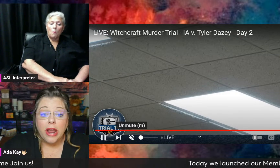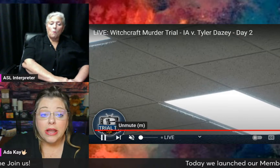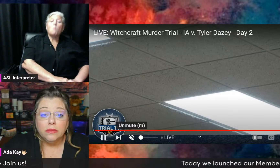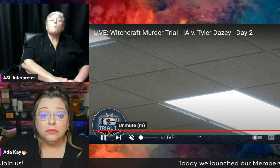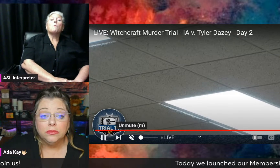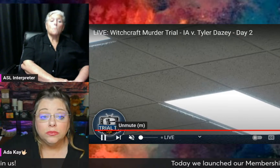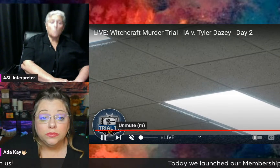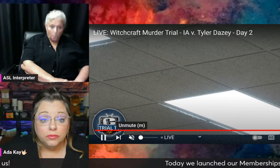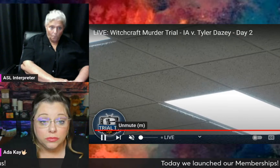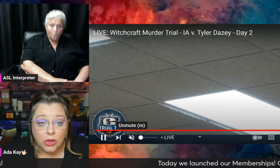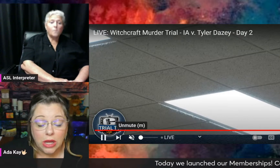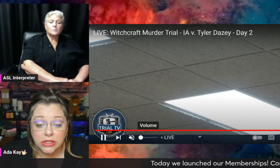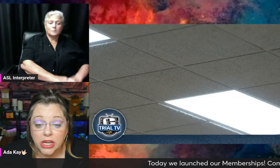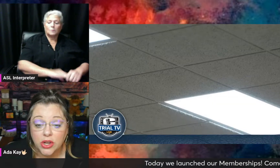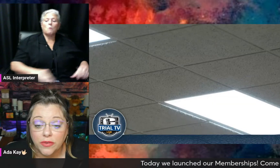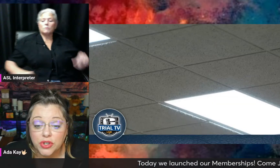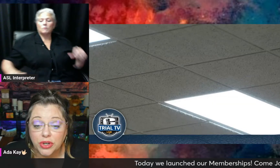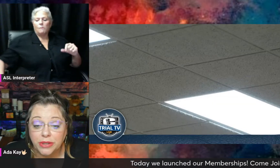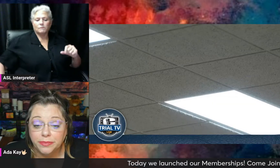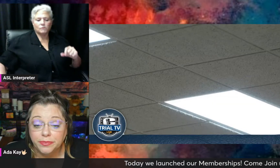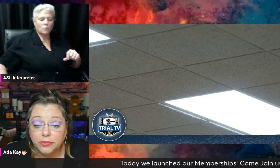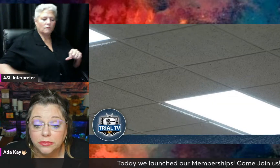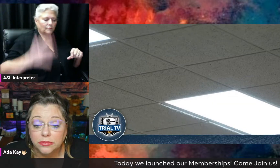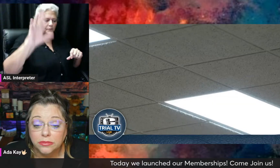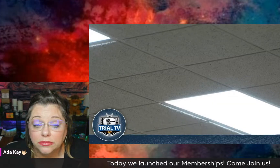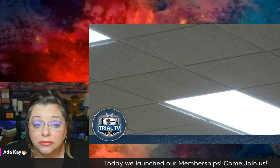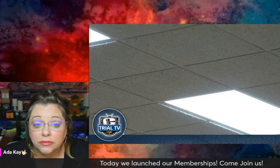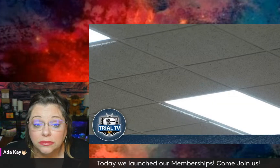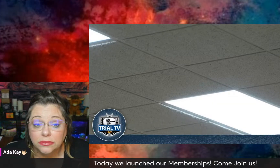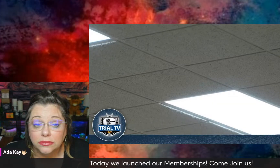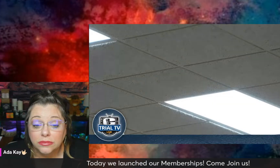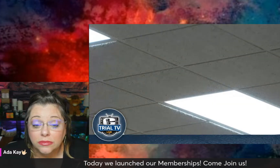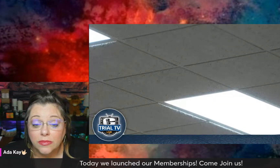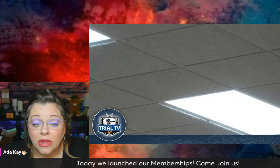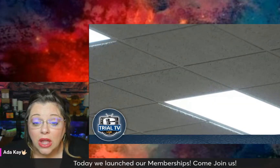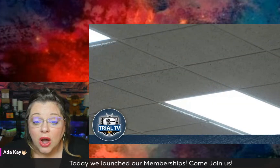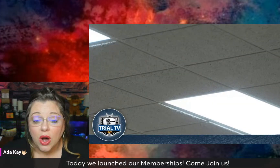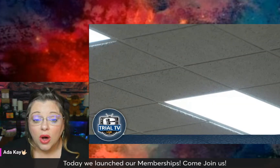take a break? I'll take you off screen.